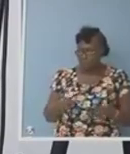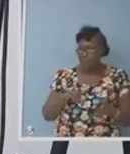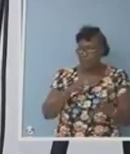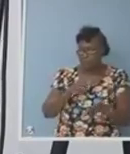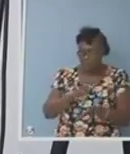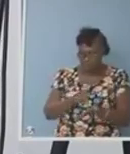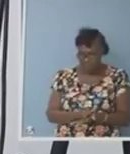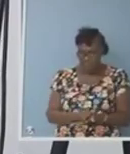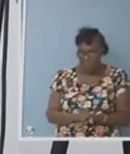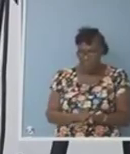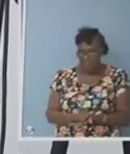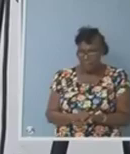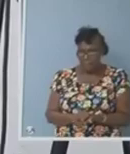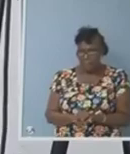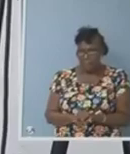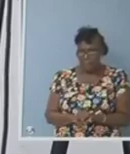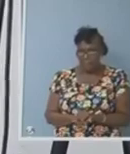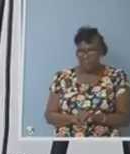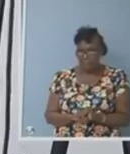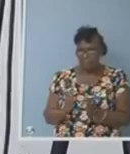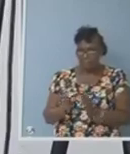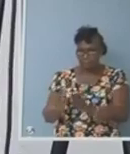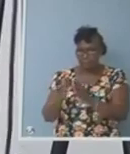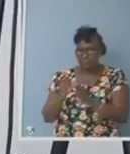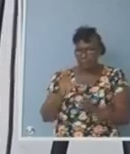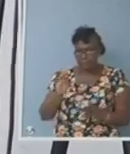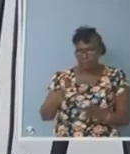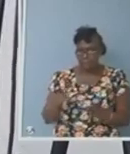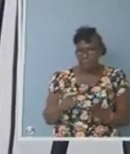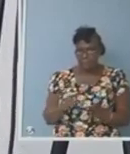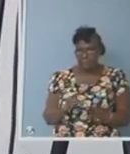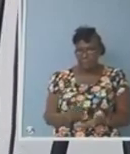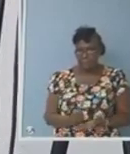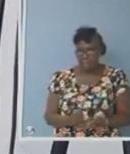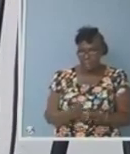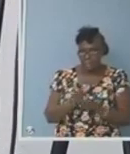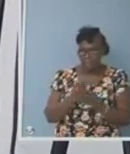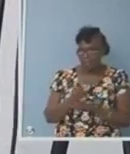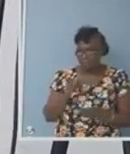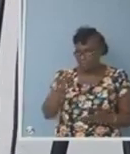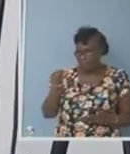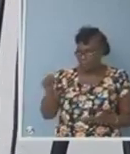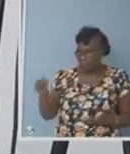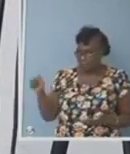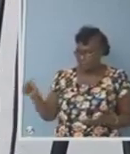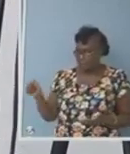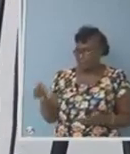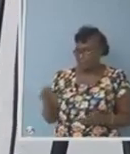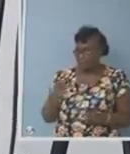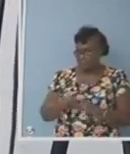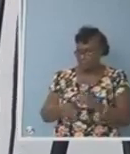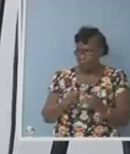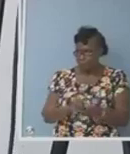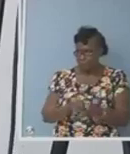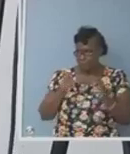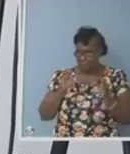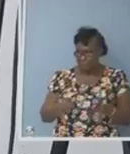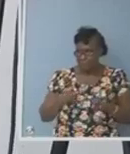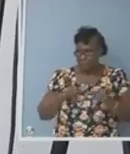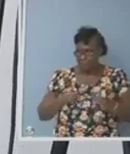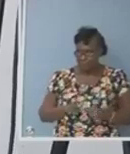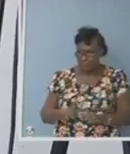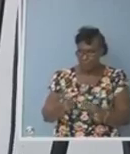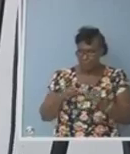elite forces are taking adequate care of themselves so that they can continue